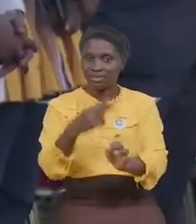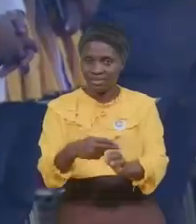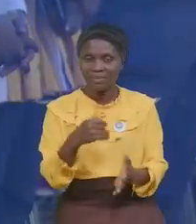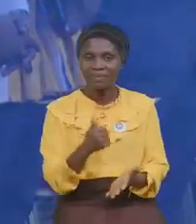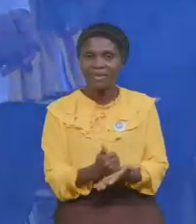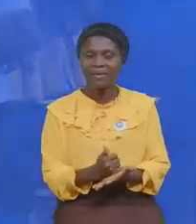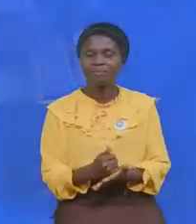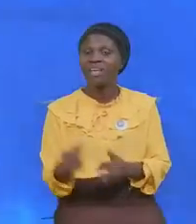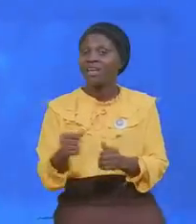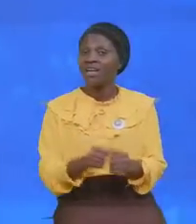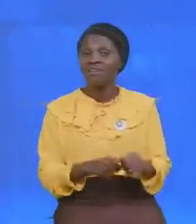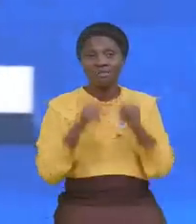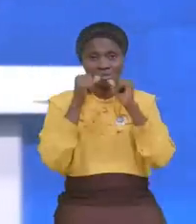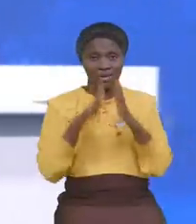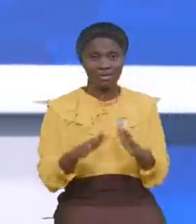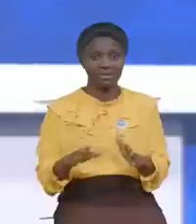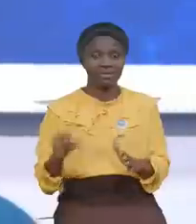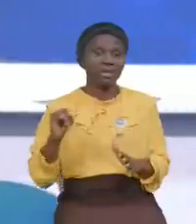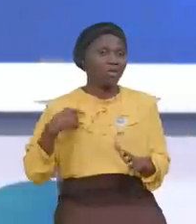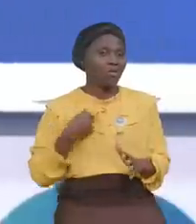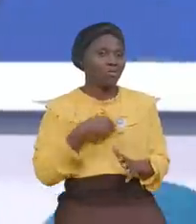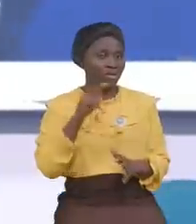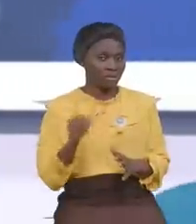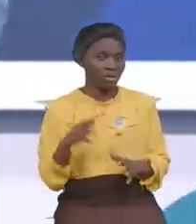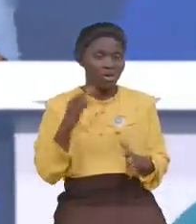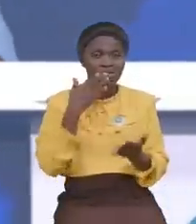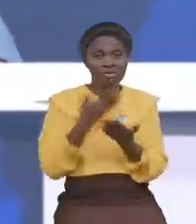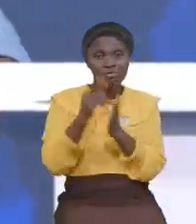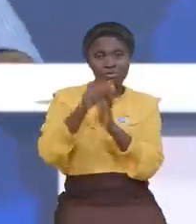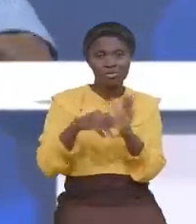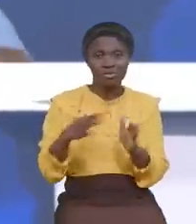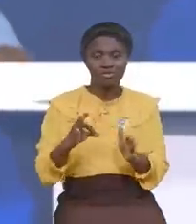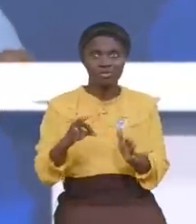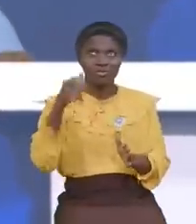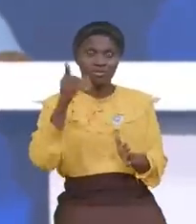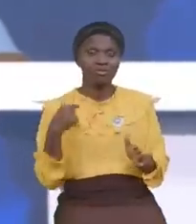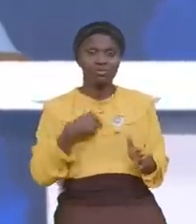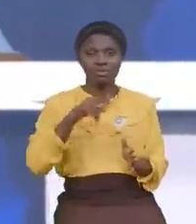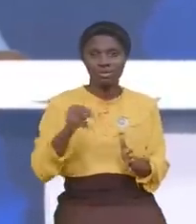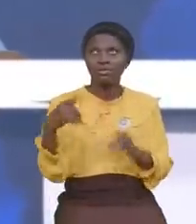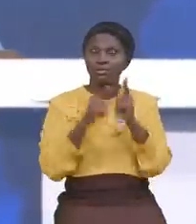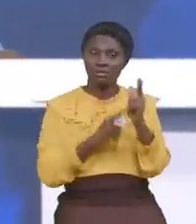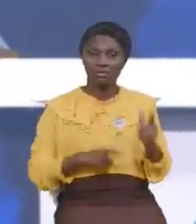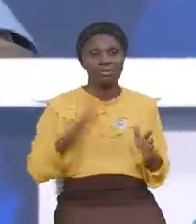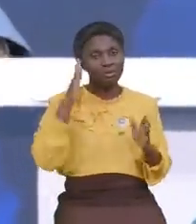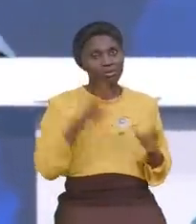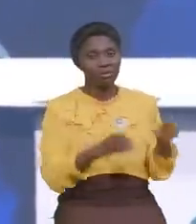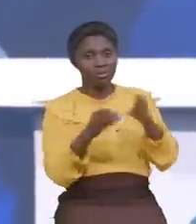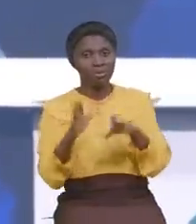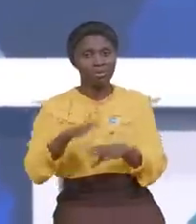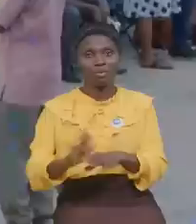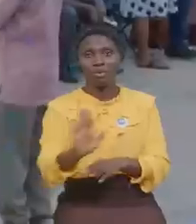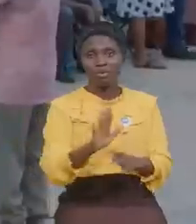Every blessing we need, all the goodness of God we need, the Lord will pour upon your life tonight